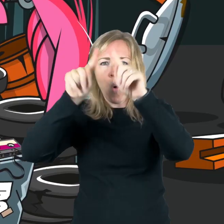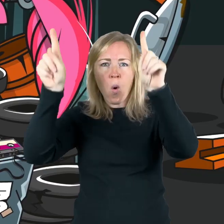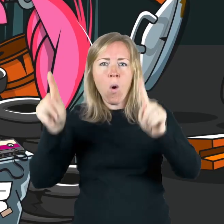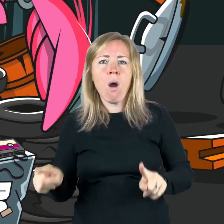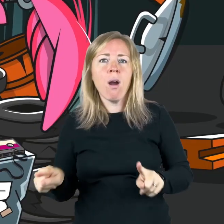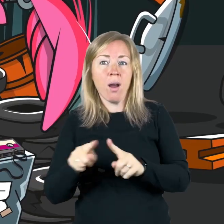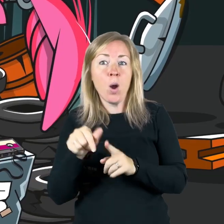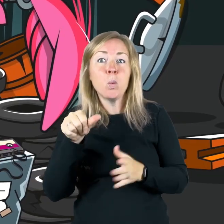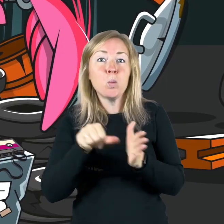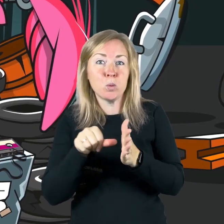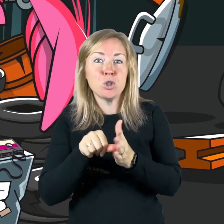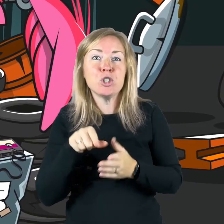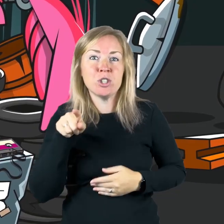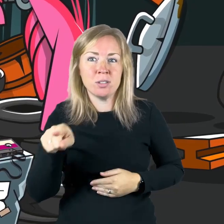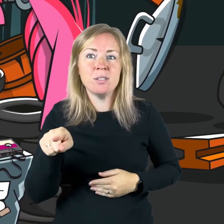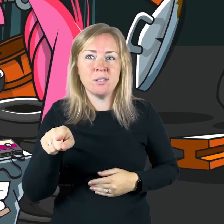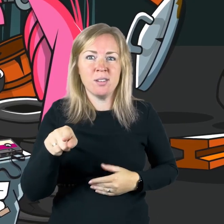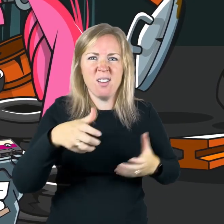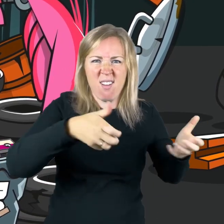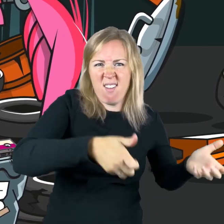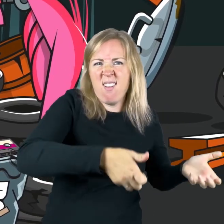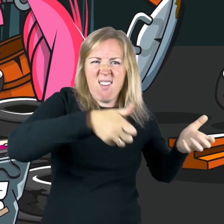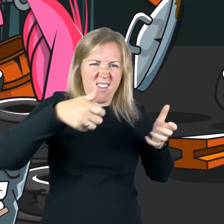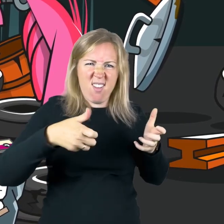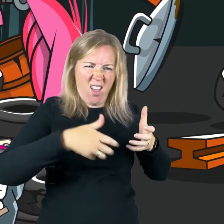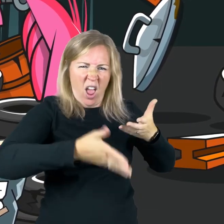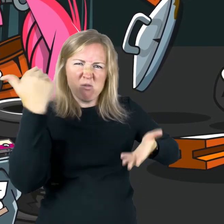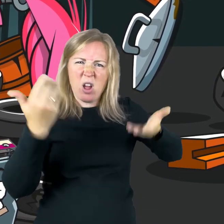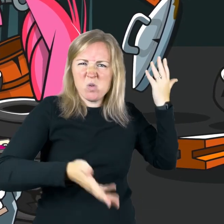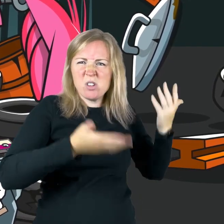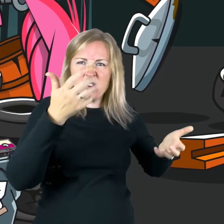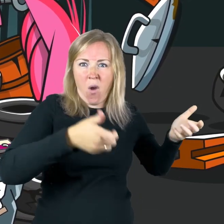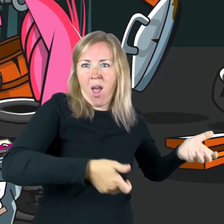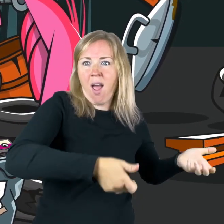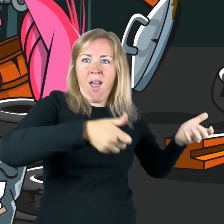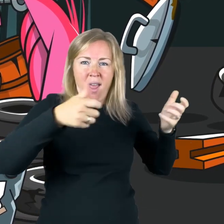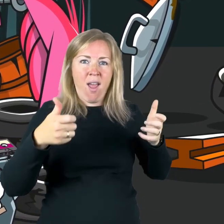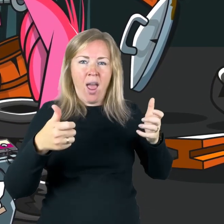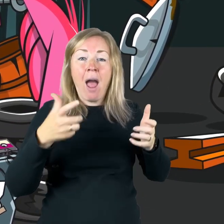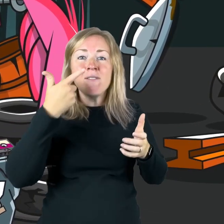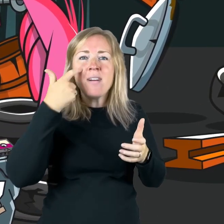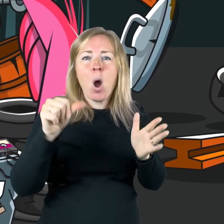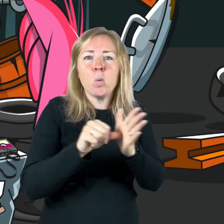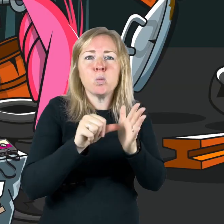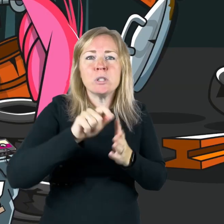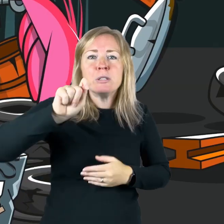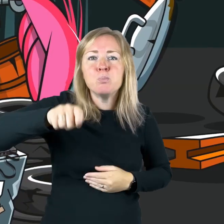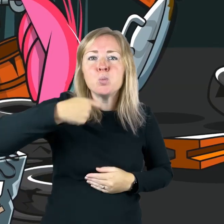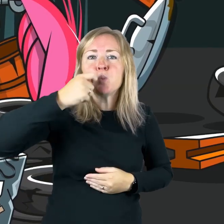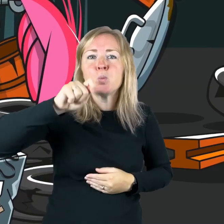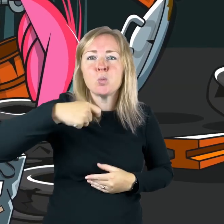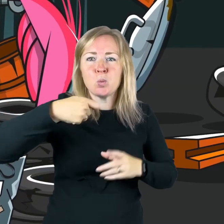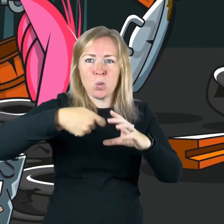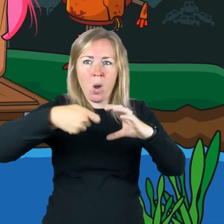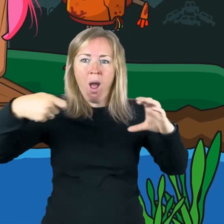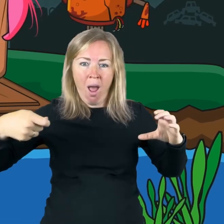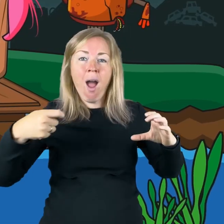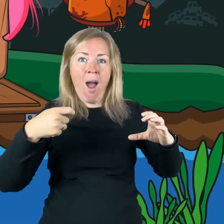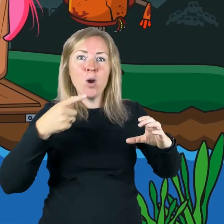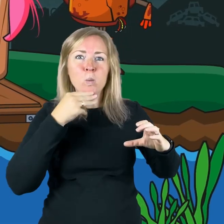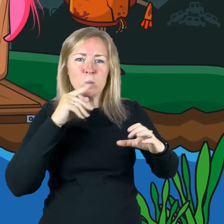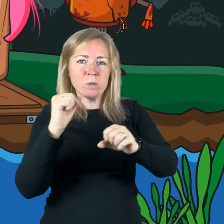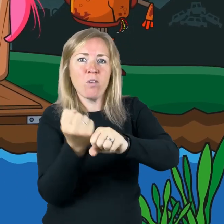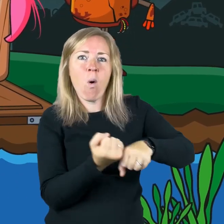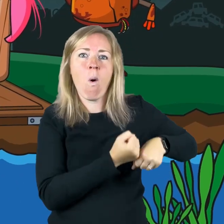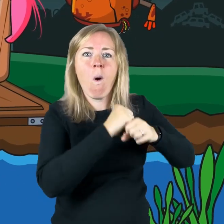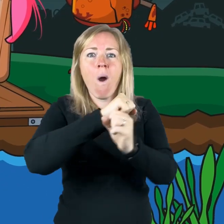door. She untangled it from the surrounding scrap along with a wooden spoon which she would use as an oar.